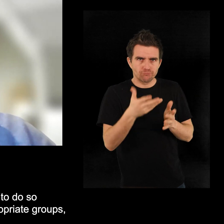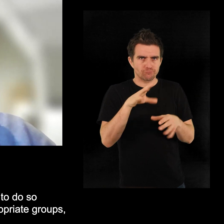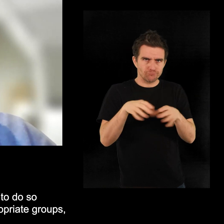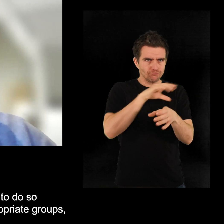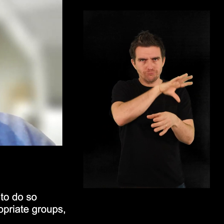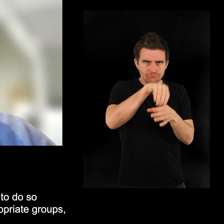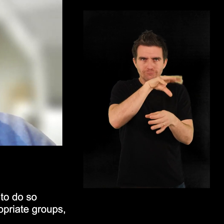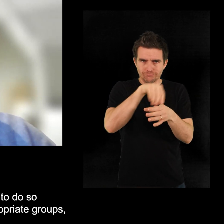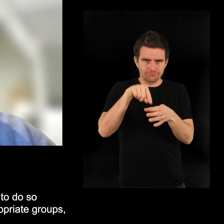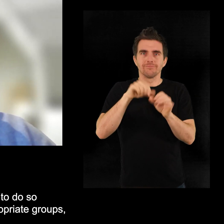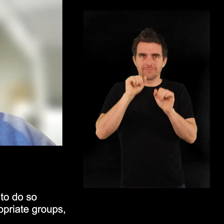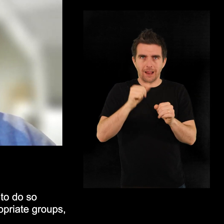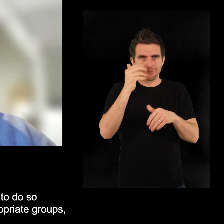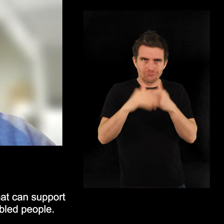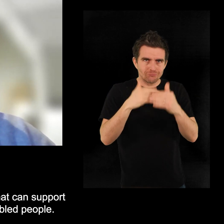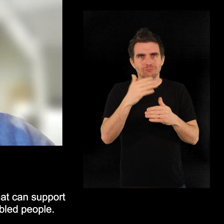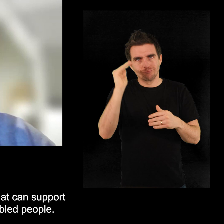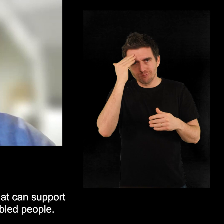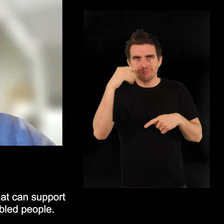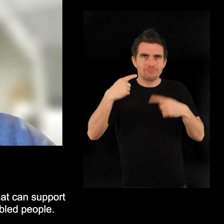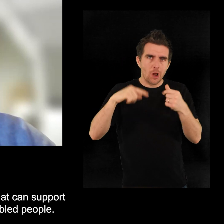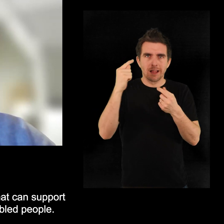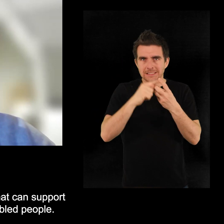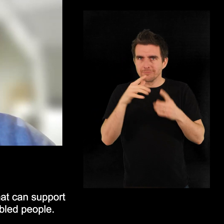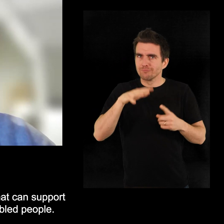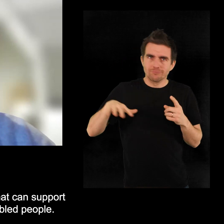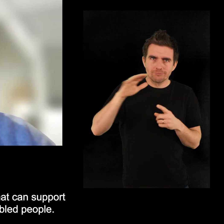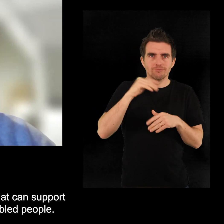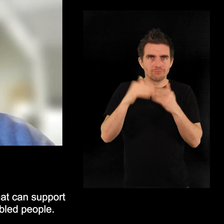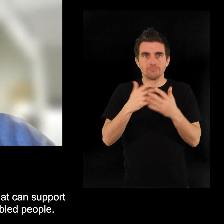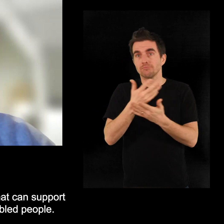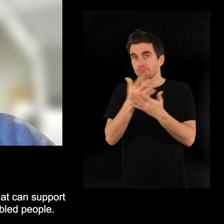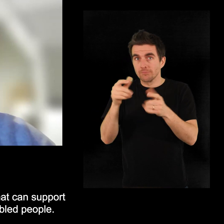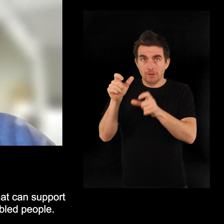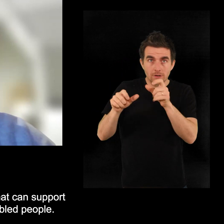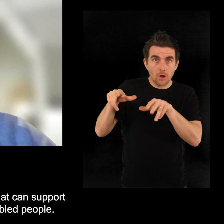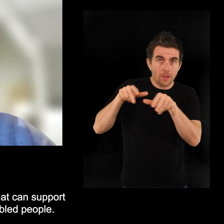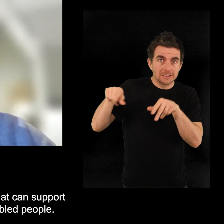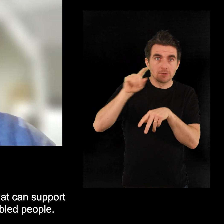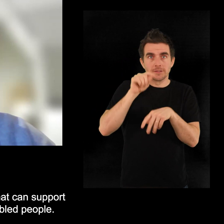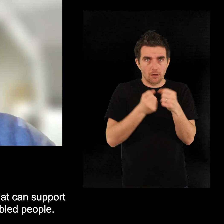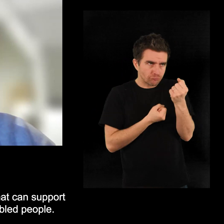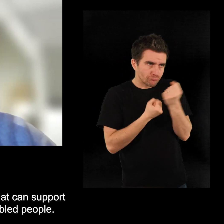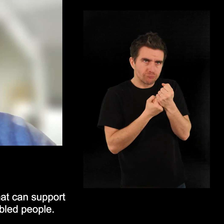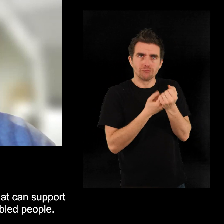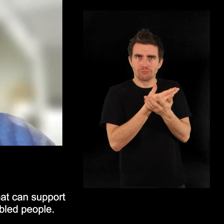with appropriate groups, civil society organizations that can support them